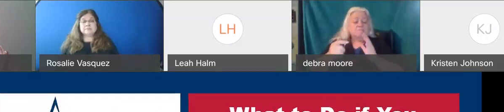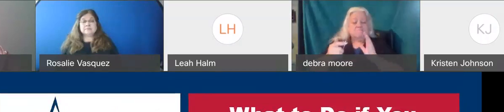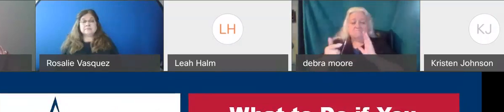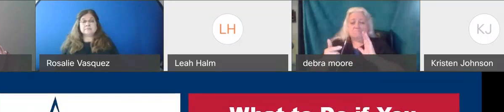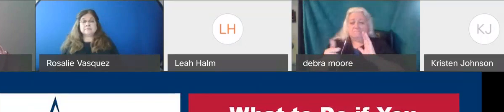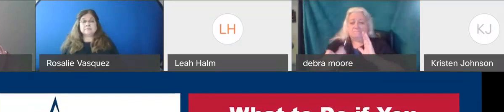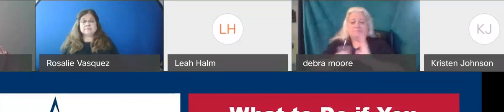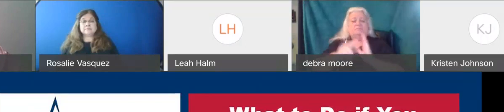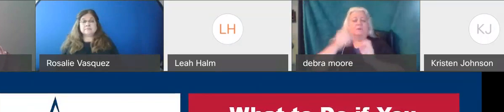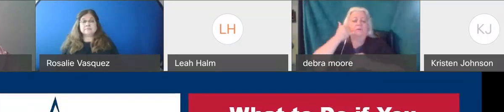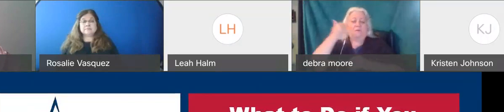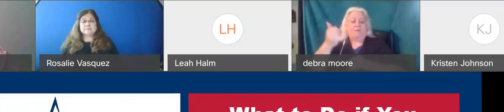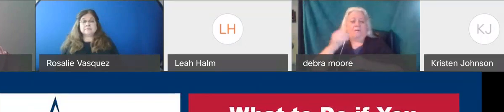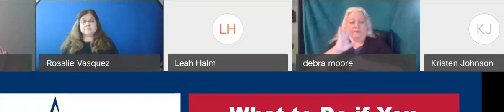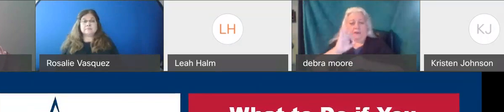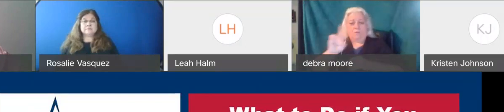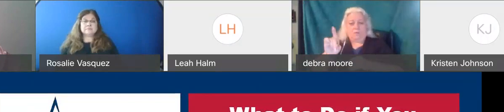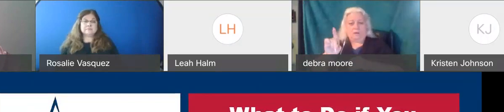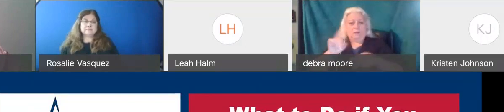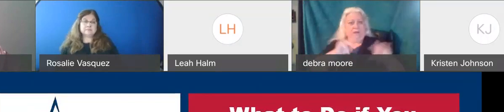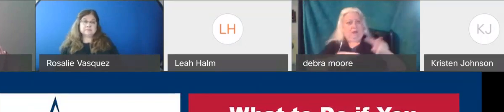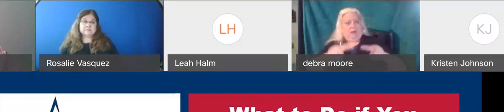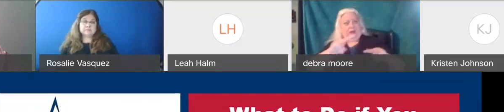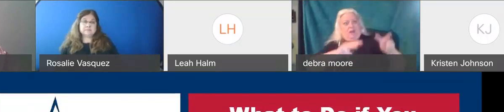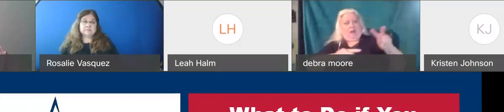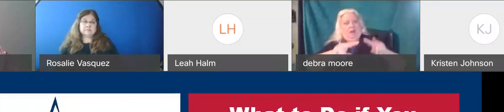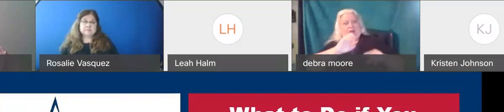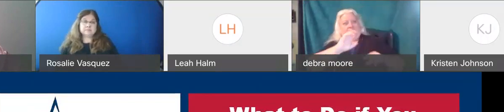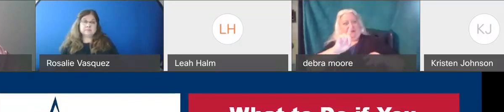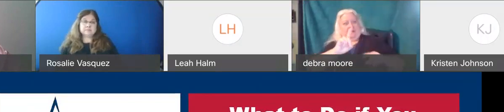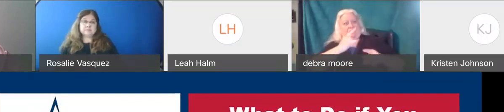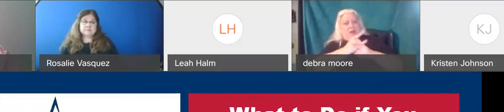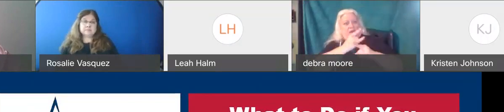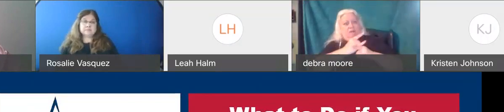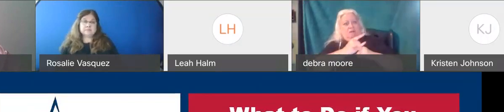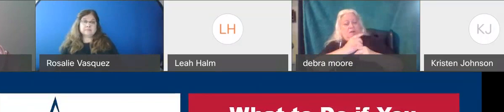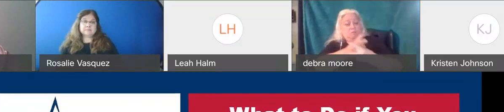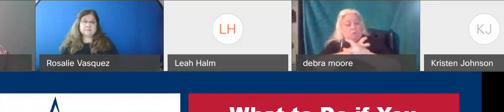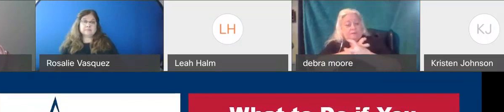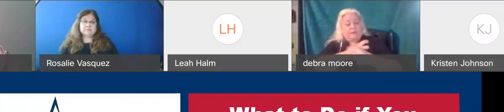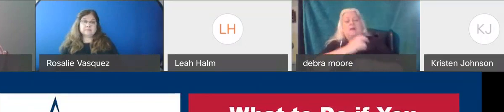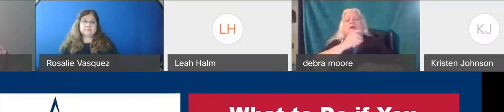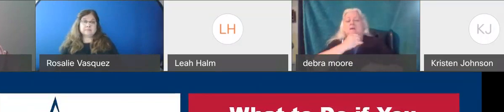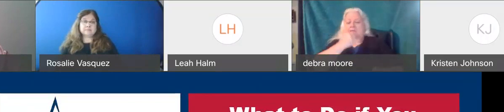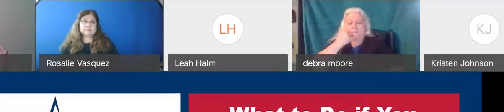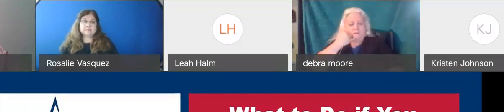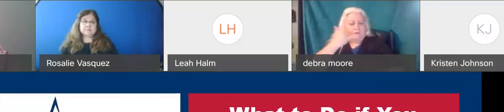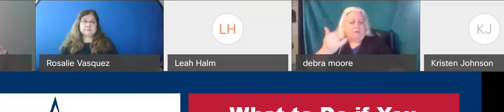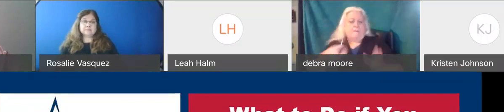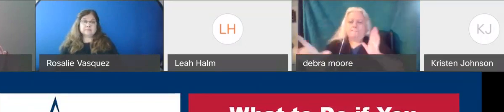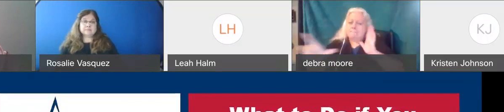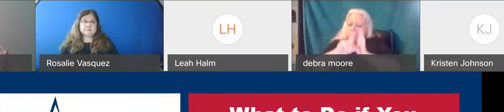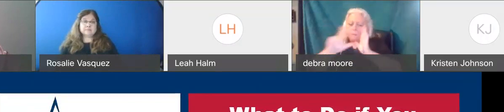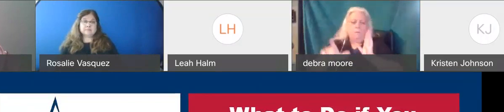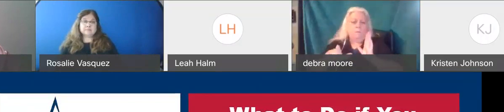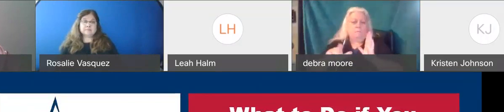just like if someone is overdosing or has alcohol poisoning. So in addition, any of the following procedures